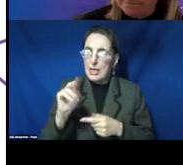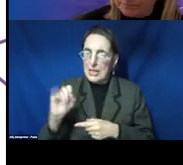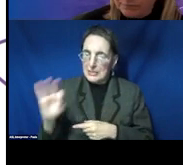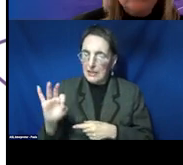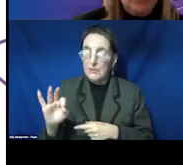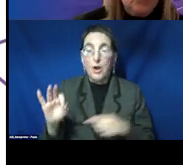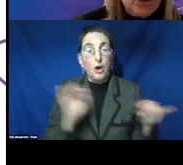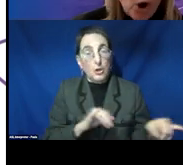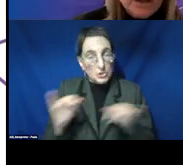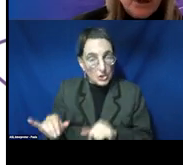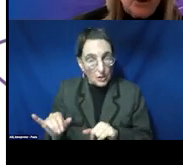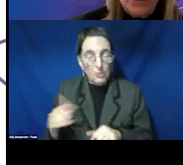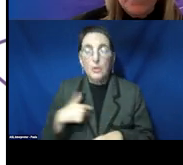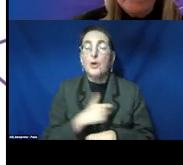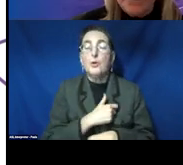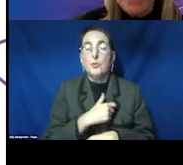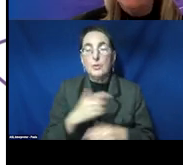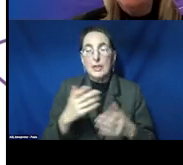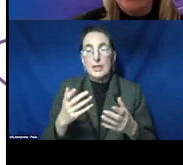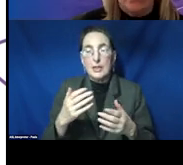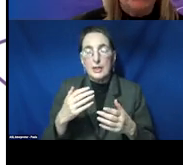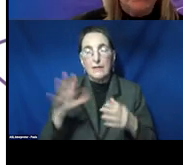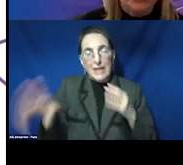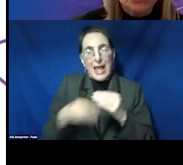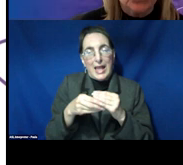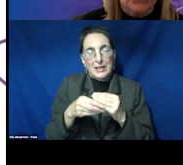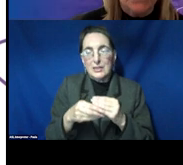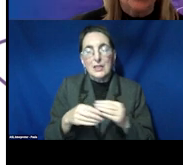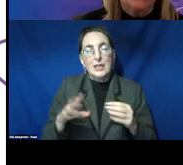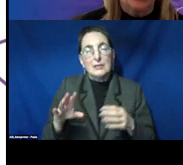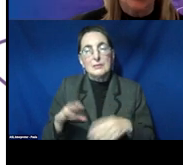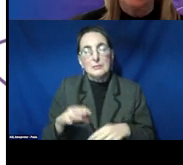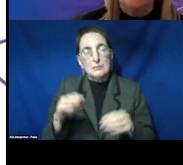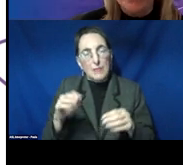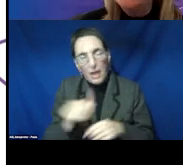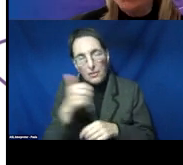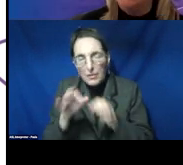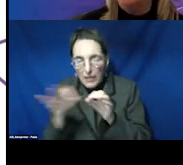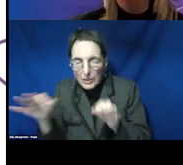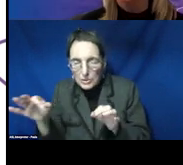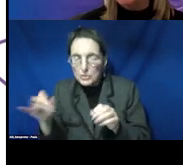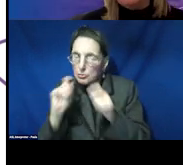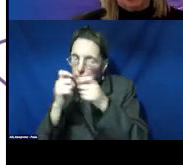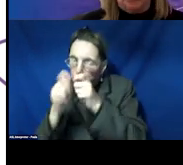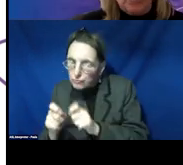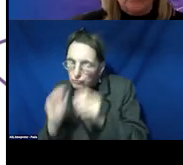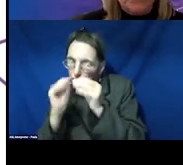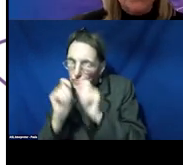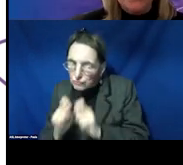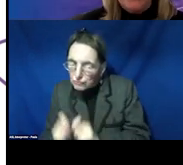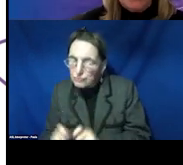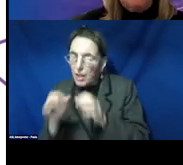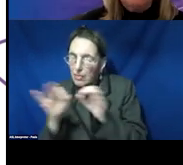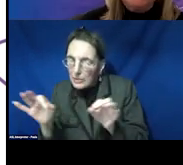Similarly, we also have added additional language or revised language to state and local